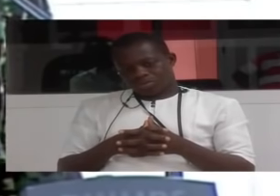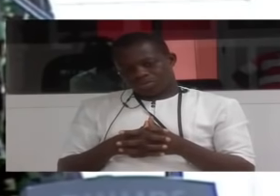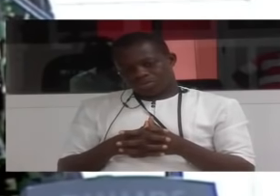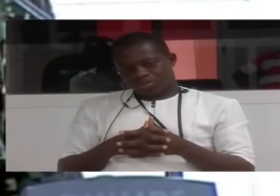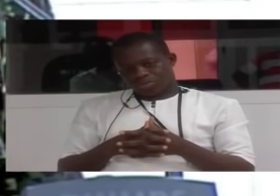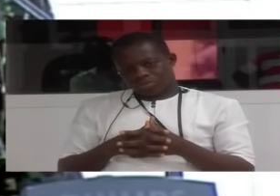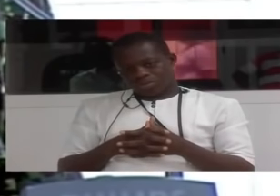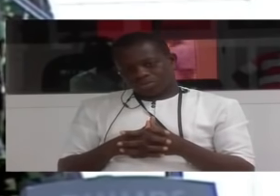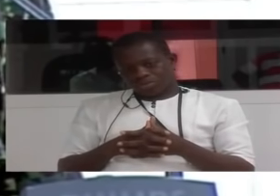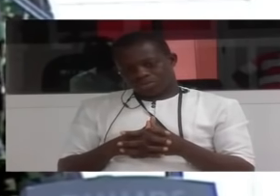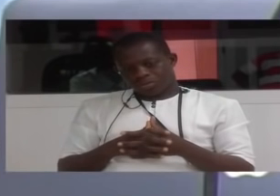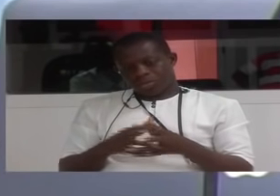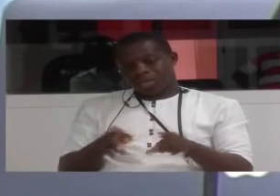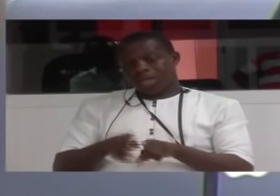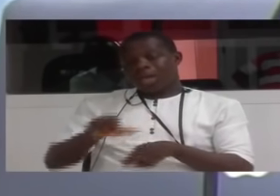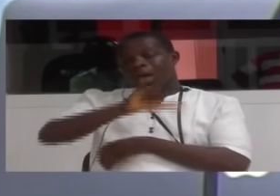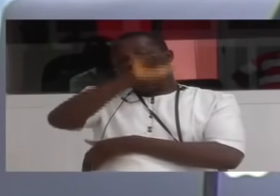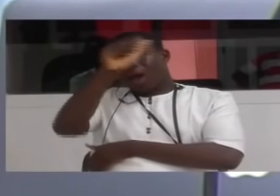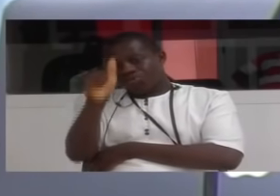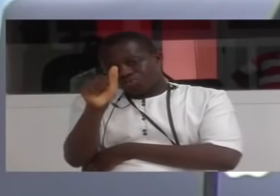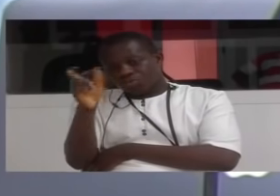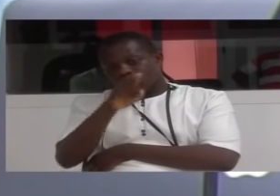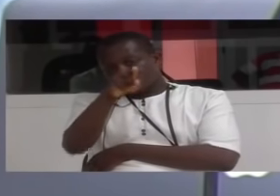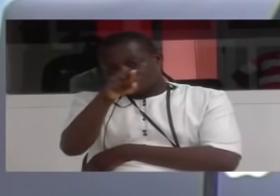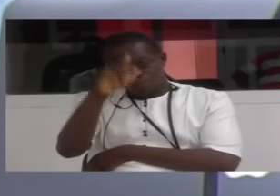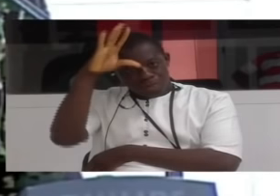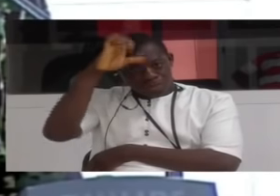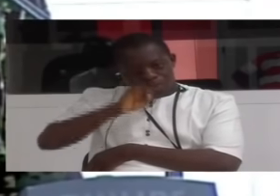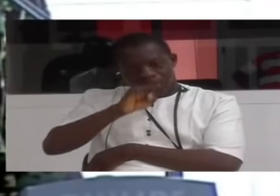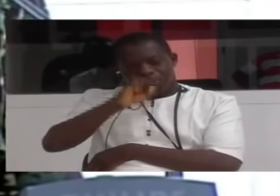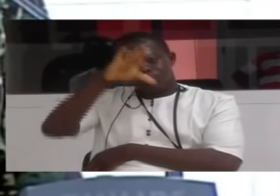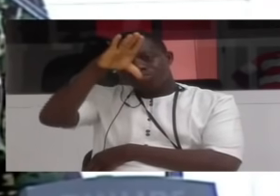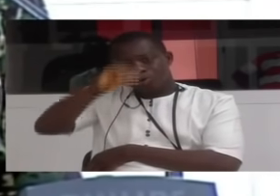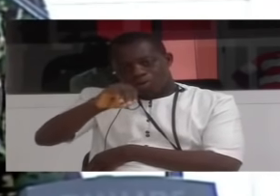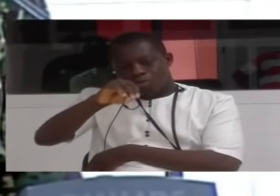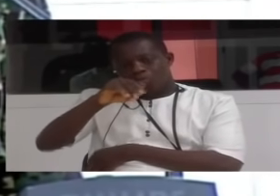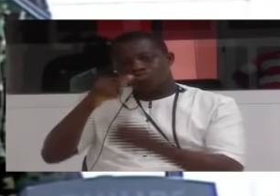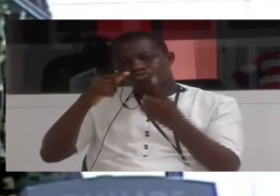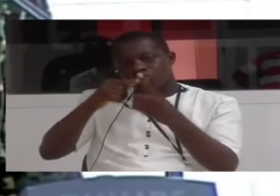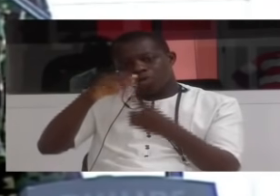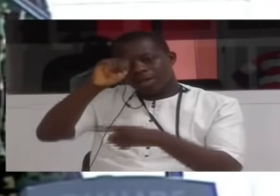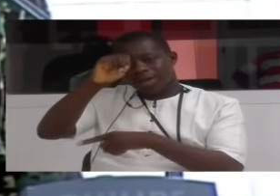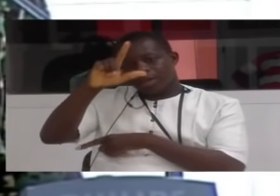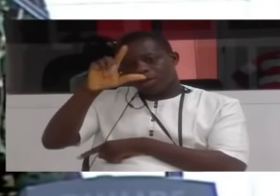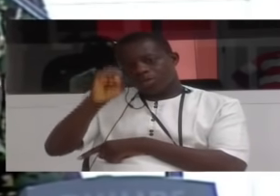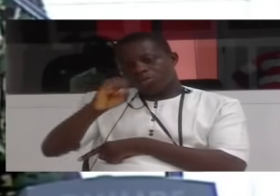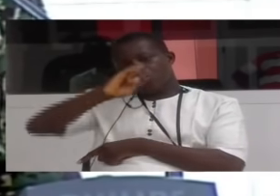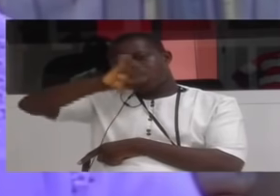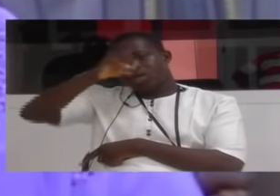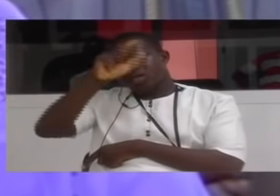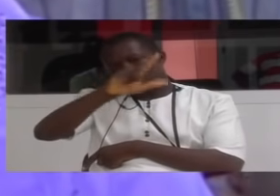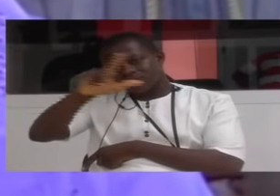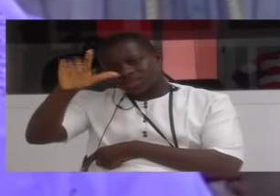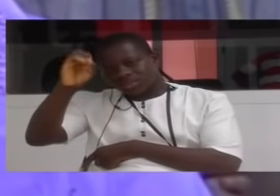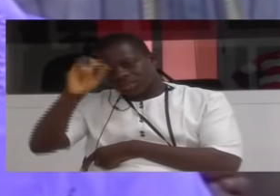Jallow. And what do you understand was done to Ilo Jallow? Wow, lan nga xam ci mbir Ilo